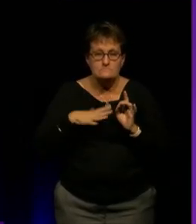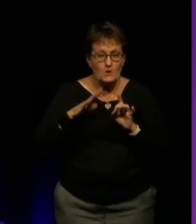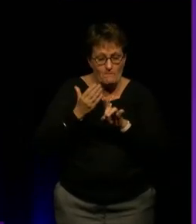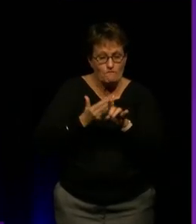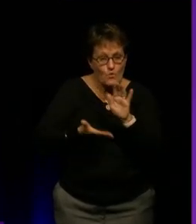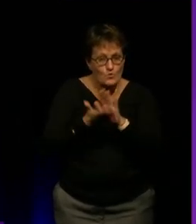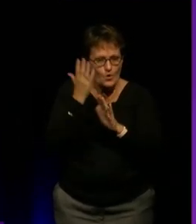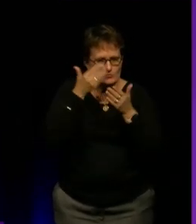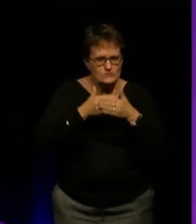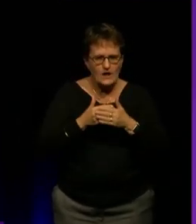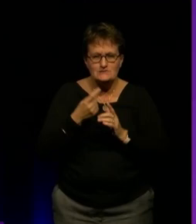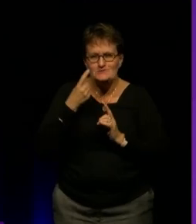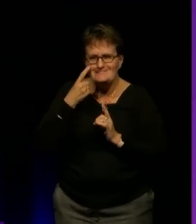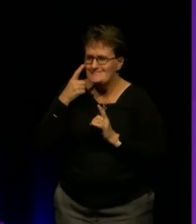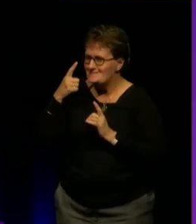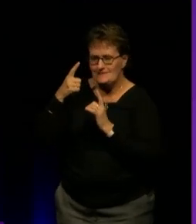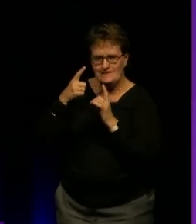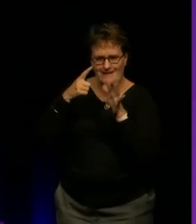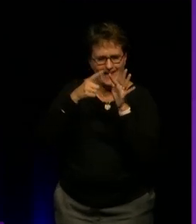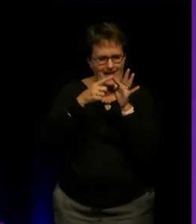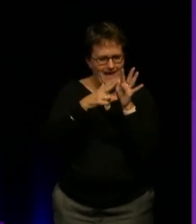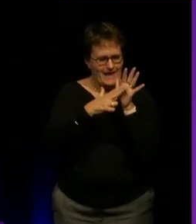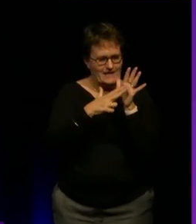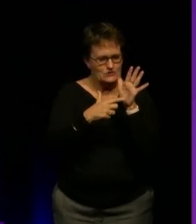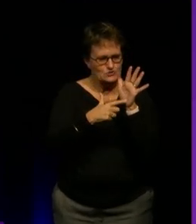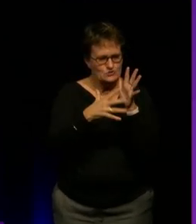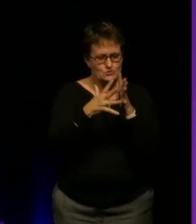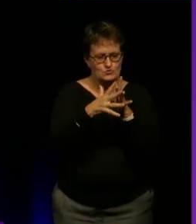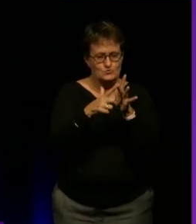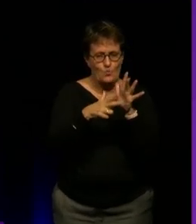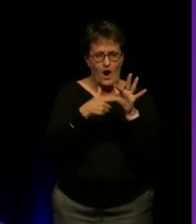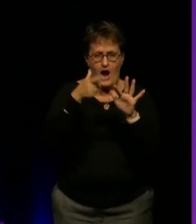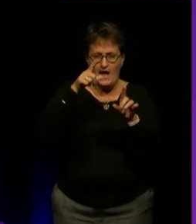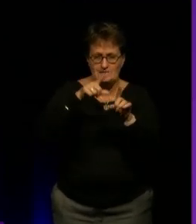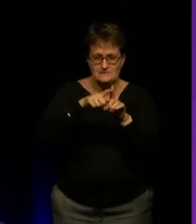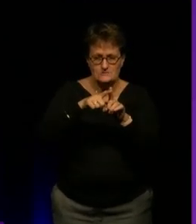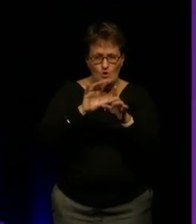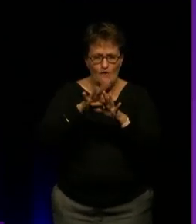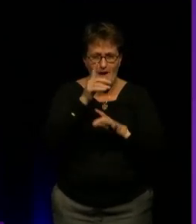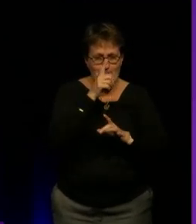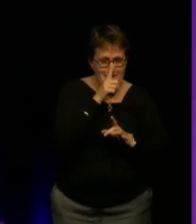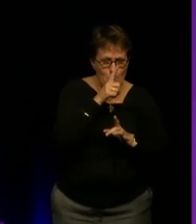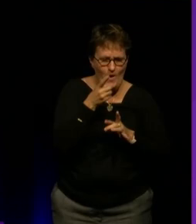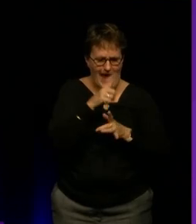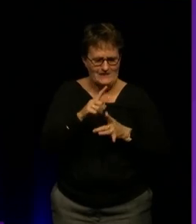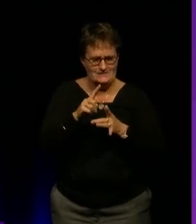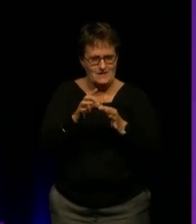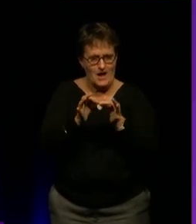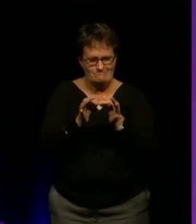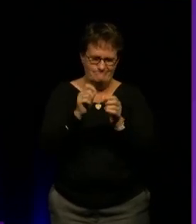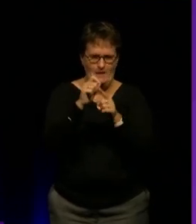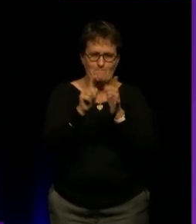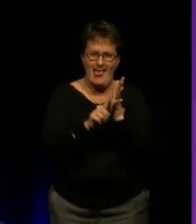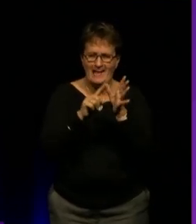entwined, People and Plants. It's here on Level 2 in the SLQ Gallery just as you leave this evening, and it explores our relationship